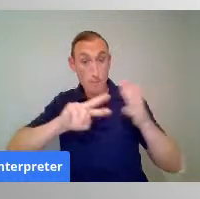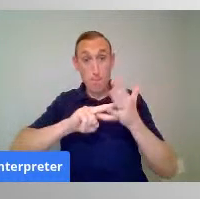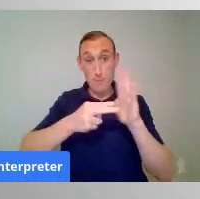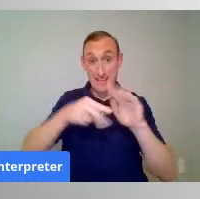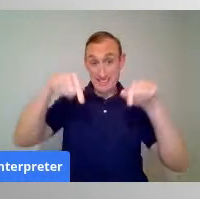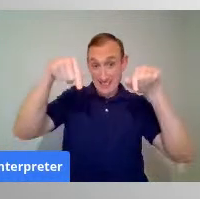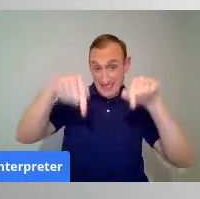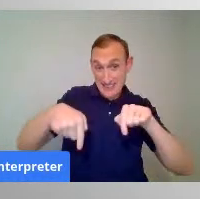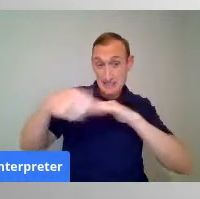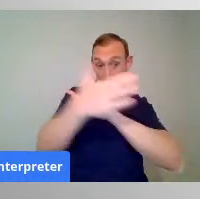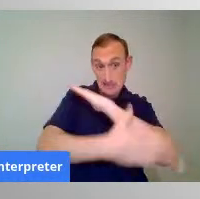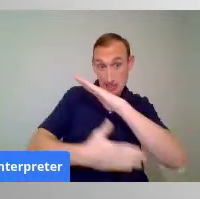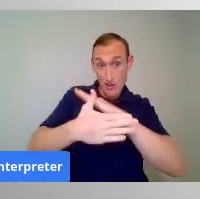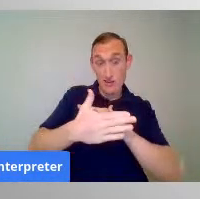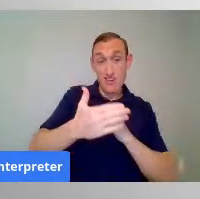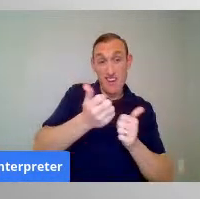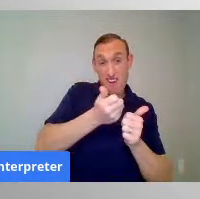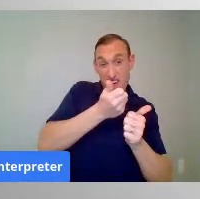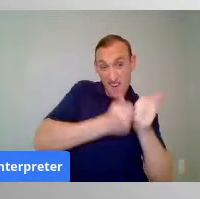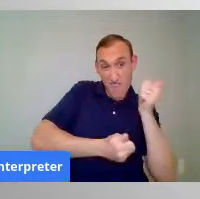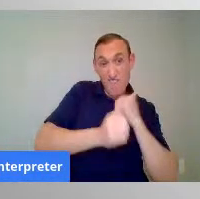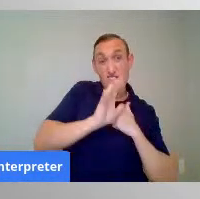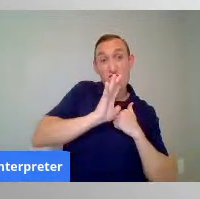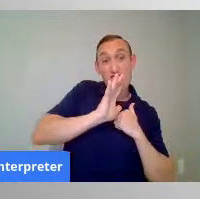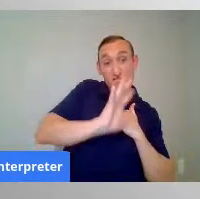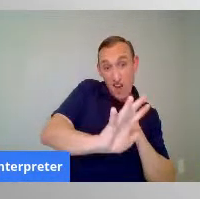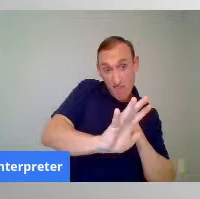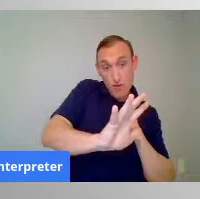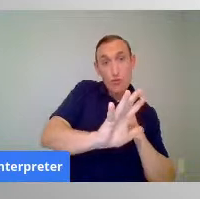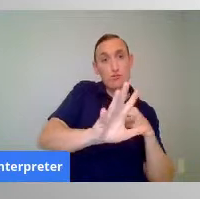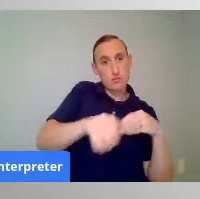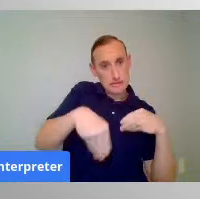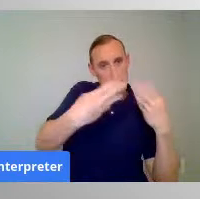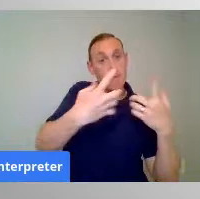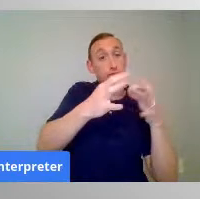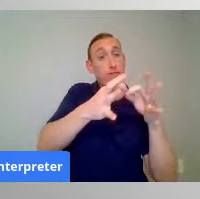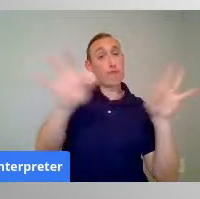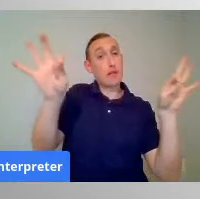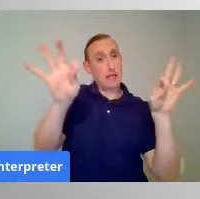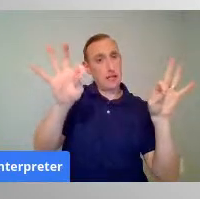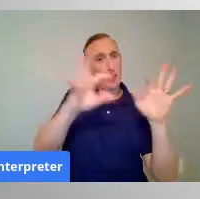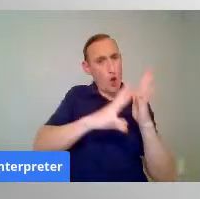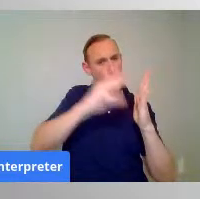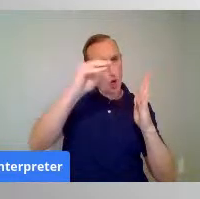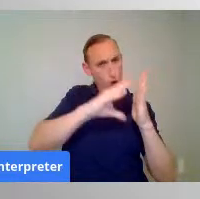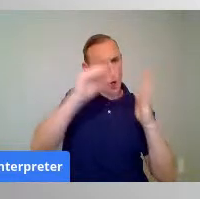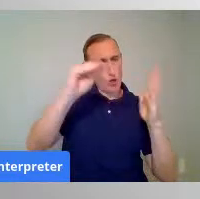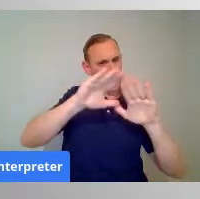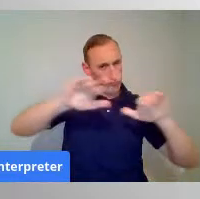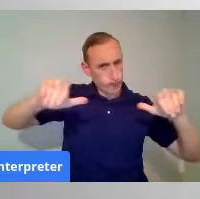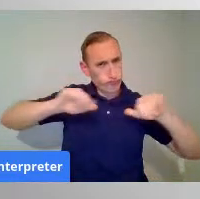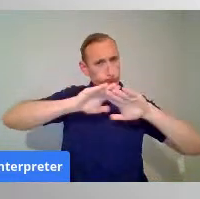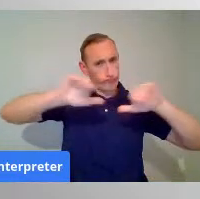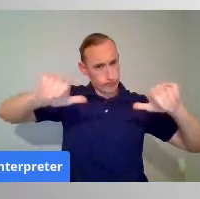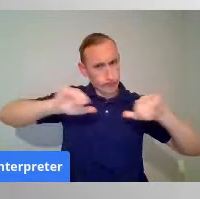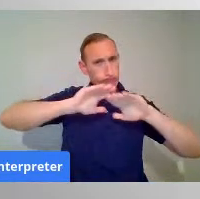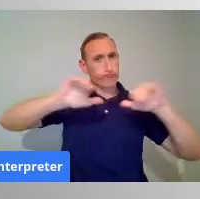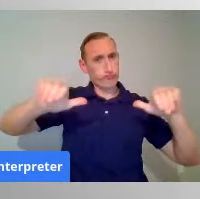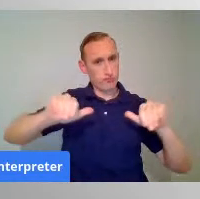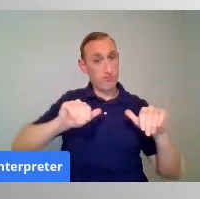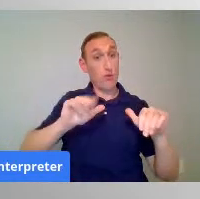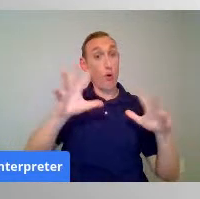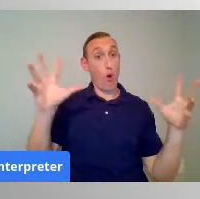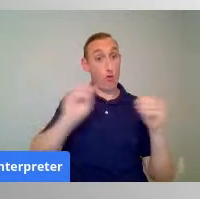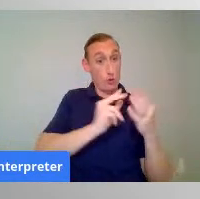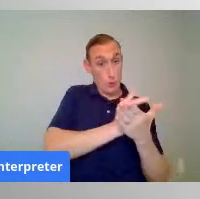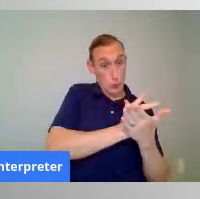series of 9 lessons. So it's not just lip service to swimming, but you come back over the course of 3 weeks for 9 different